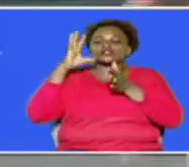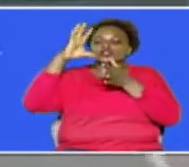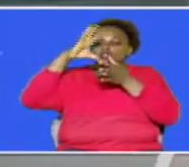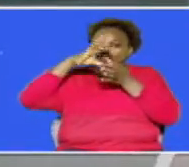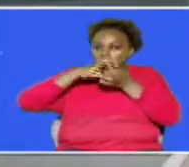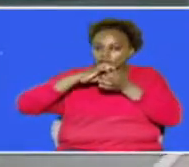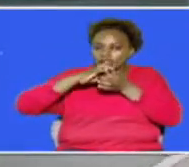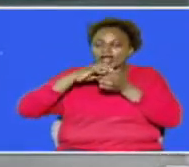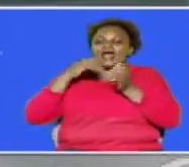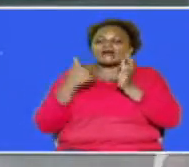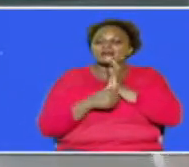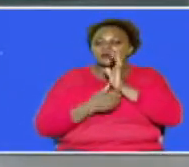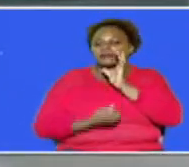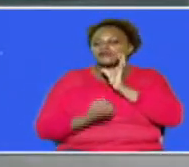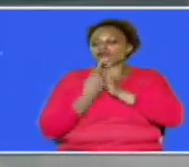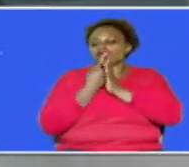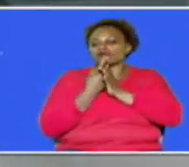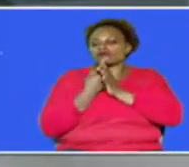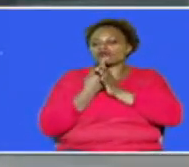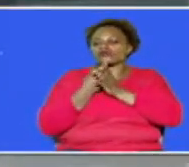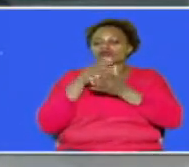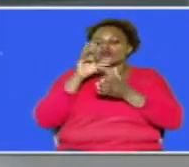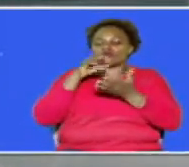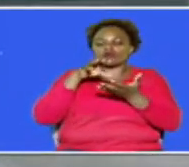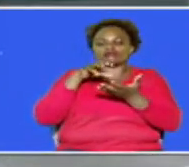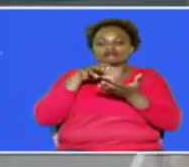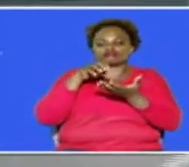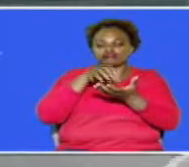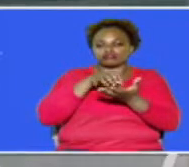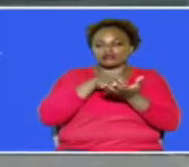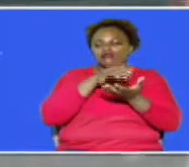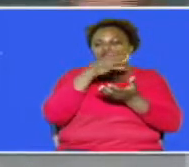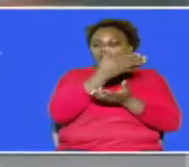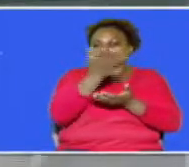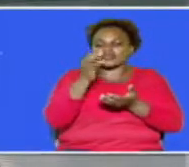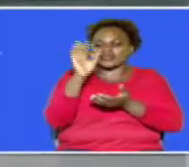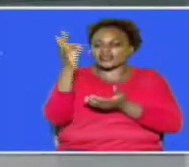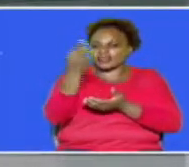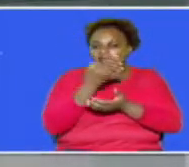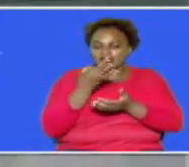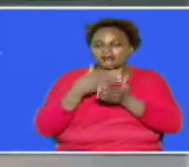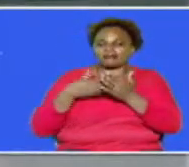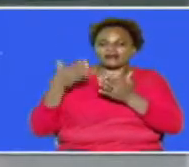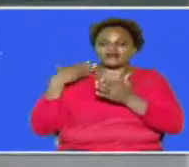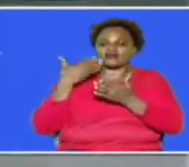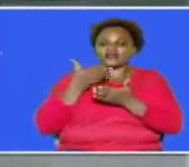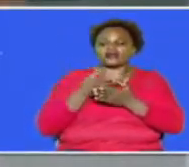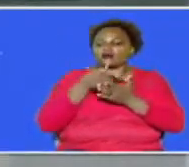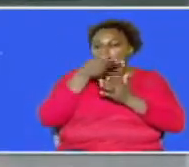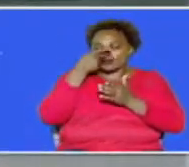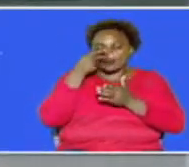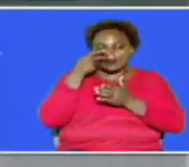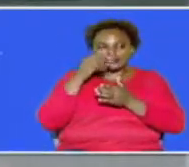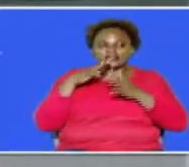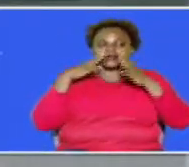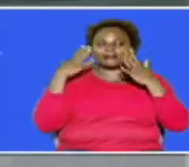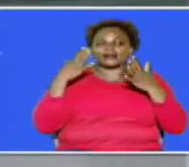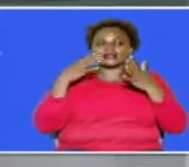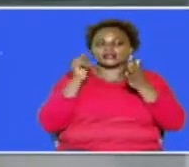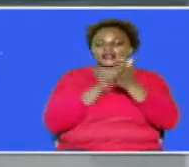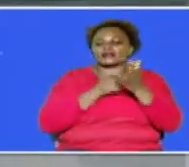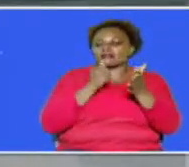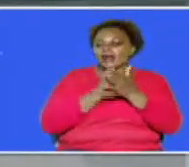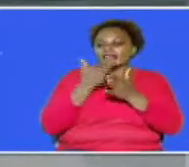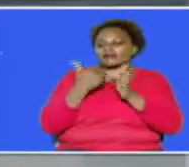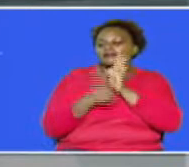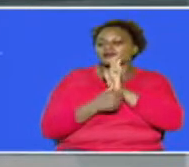where it seems the trouble started, because there was no space for the three of you anymore as it was at that time, because Kalonzo is a big deal in Ukambani. Is that